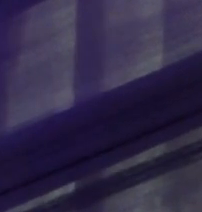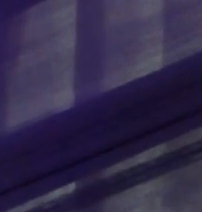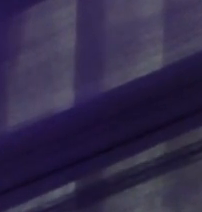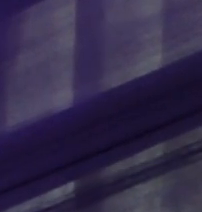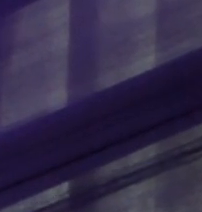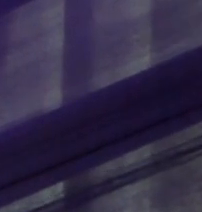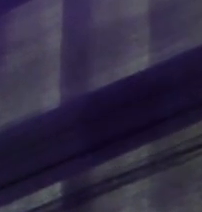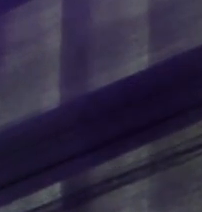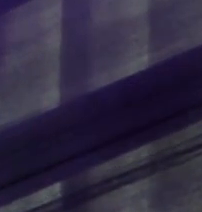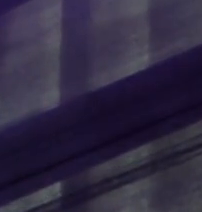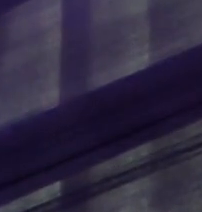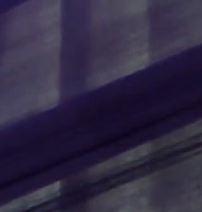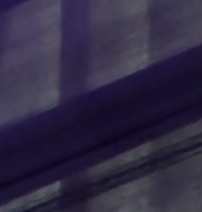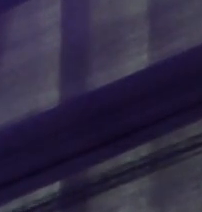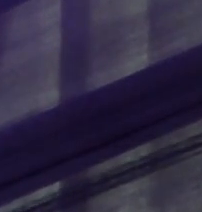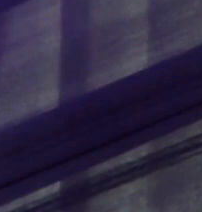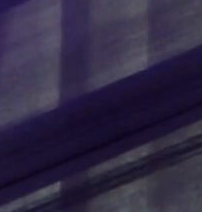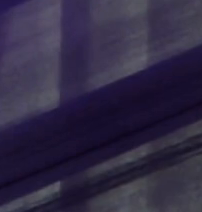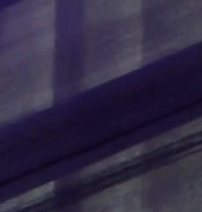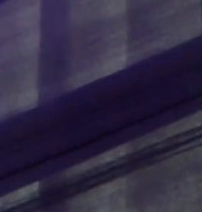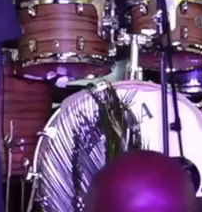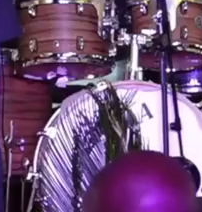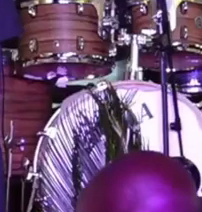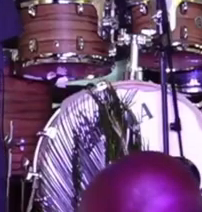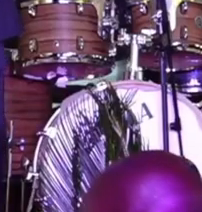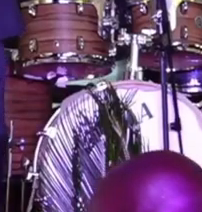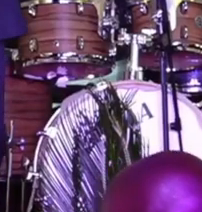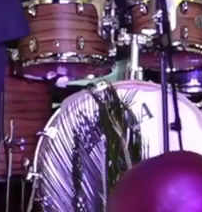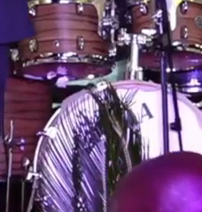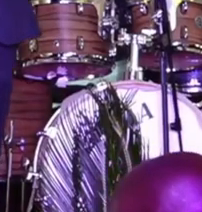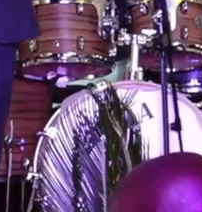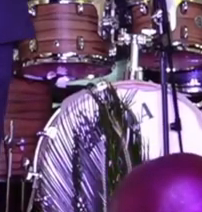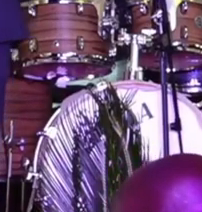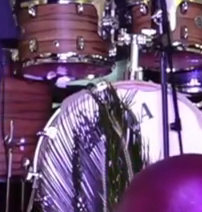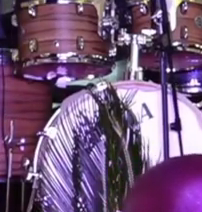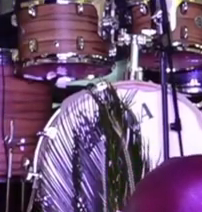I receive in Jesus name. Amen.